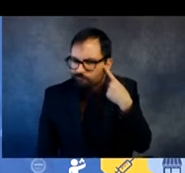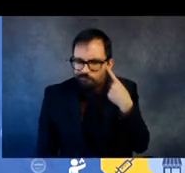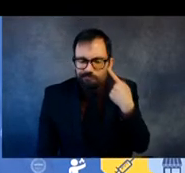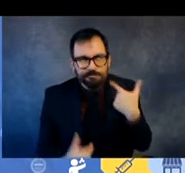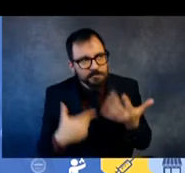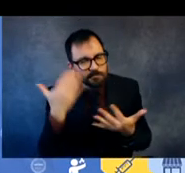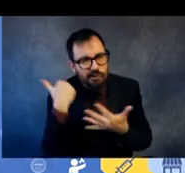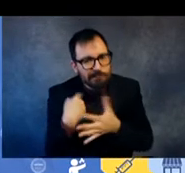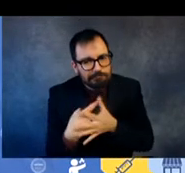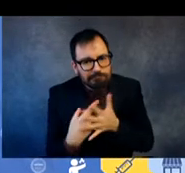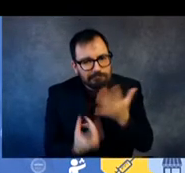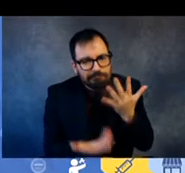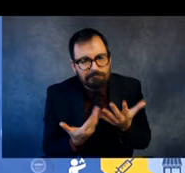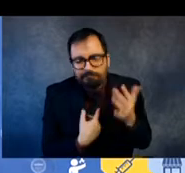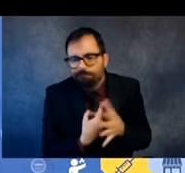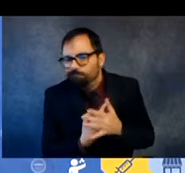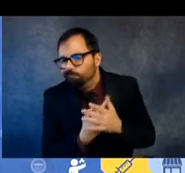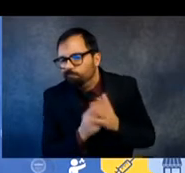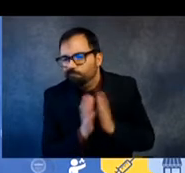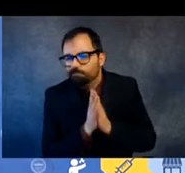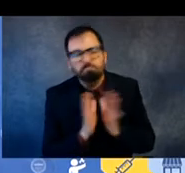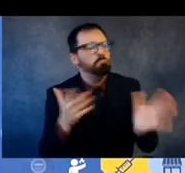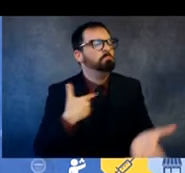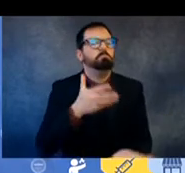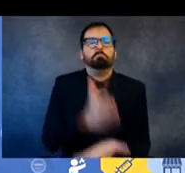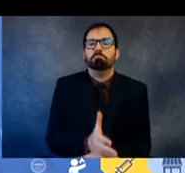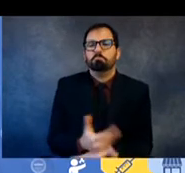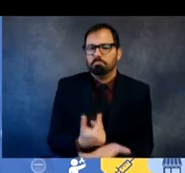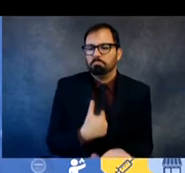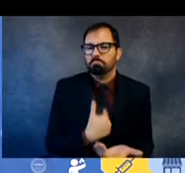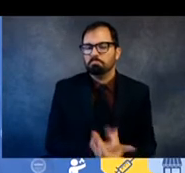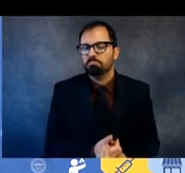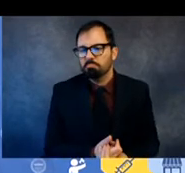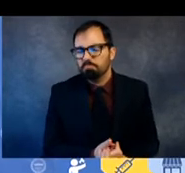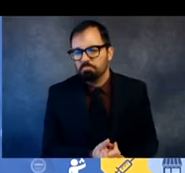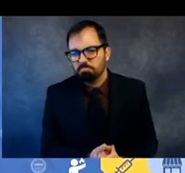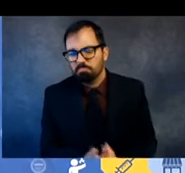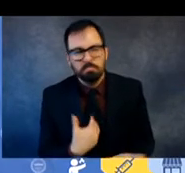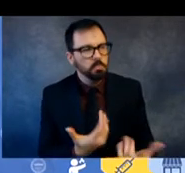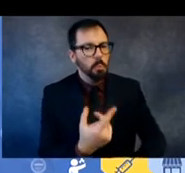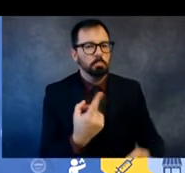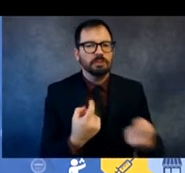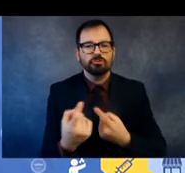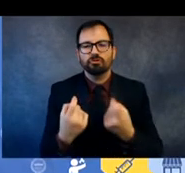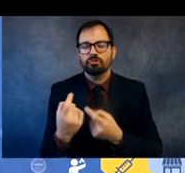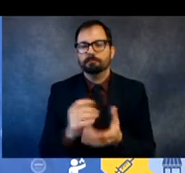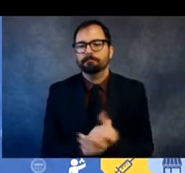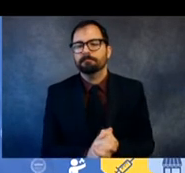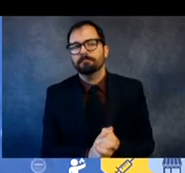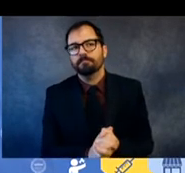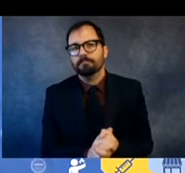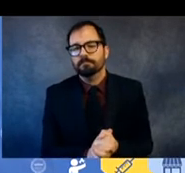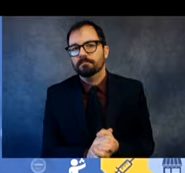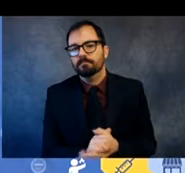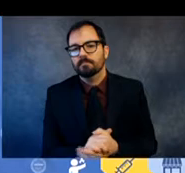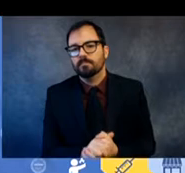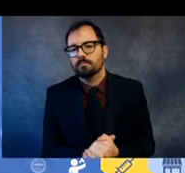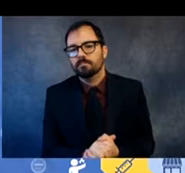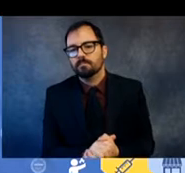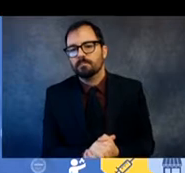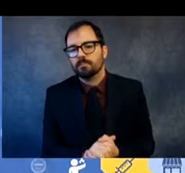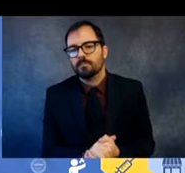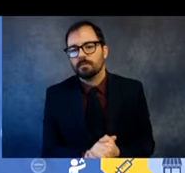Let's see. I think that's. I'm sure I've forgotten a few things, but why don't we stop there, and maybe